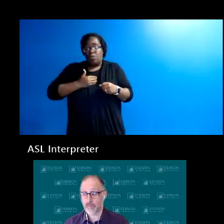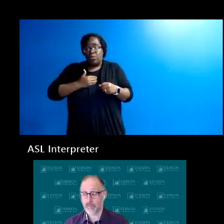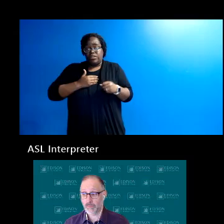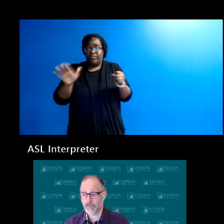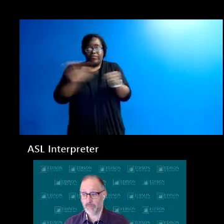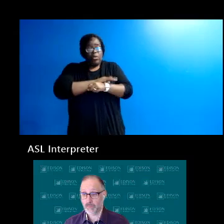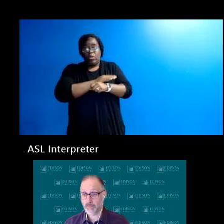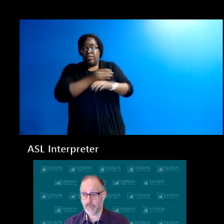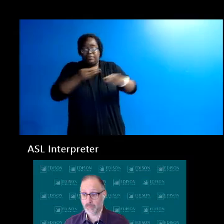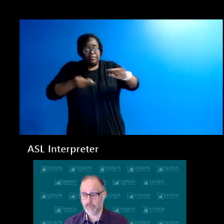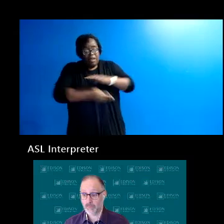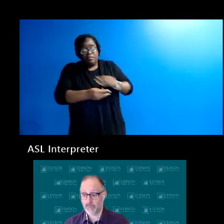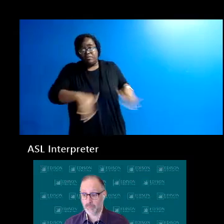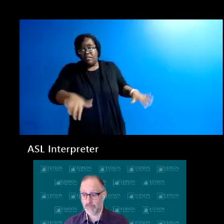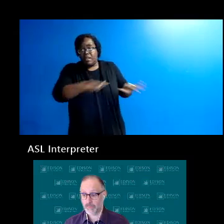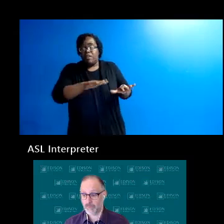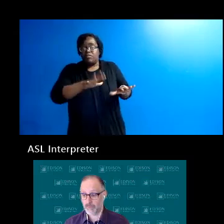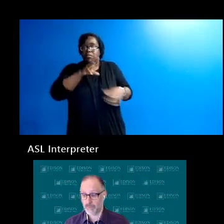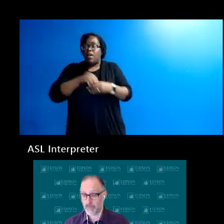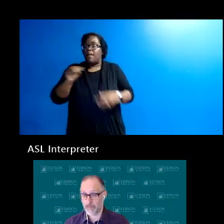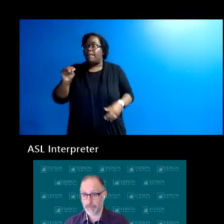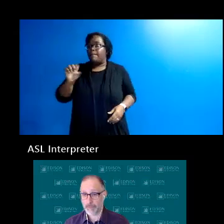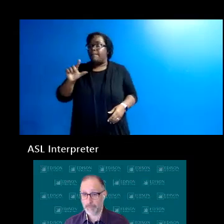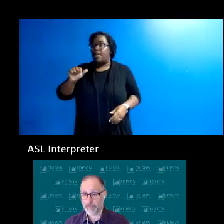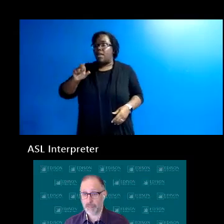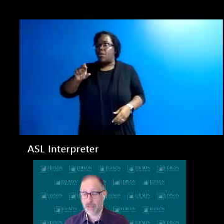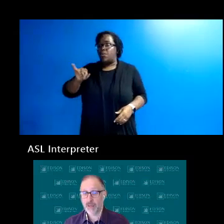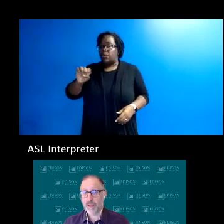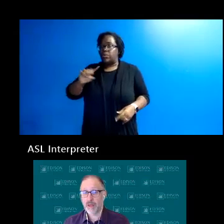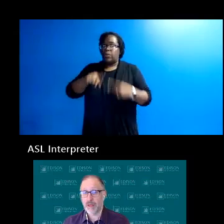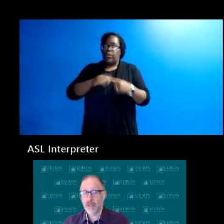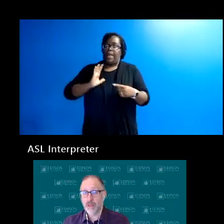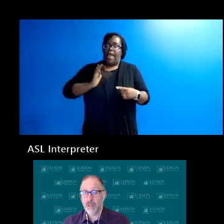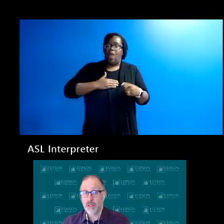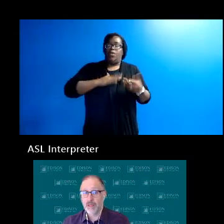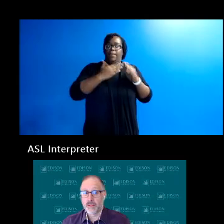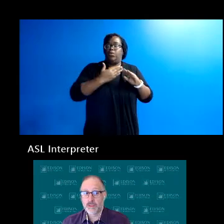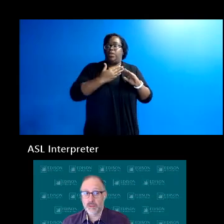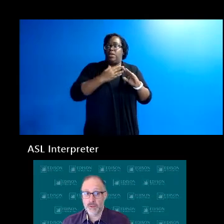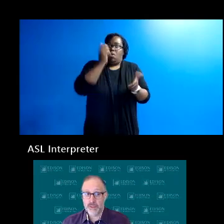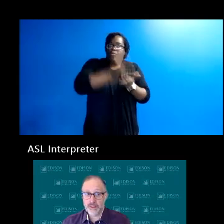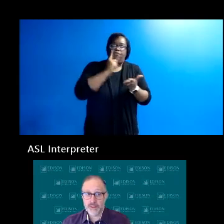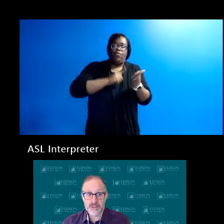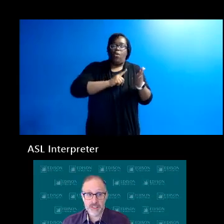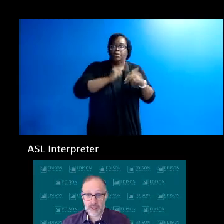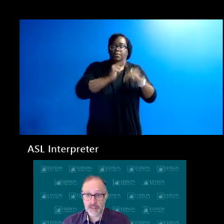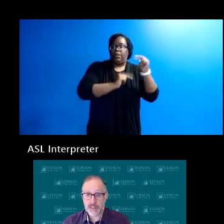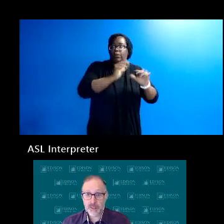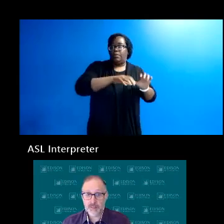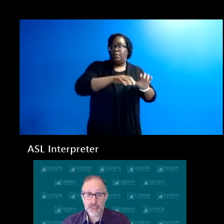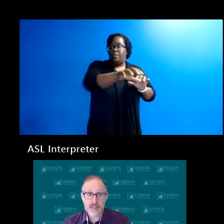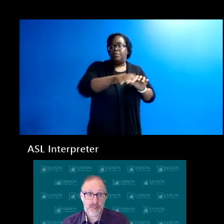of a mellow roost when our development was approved. So I'll take